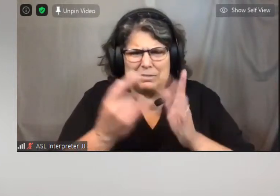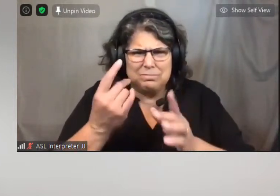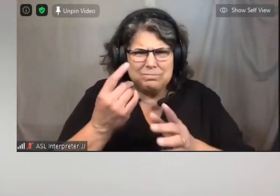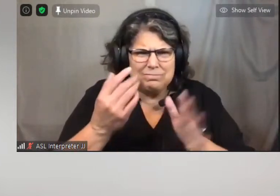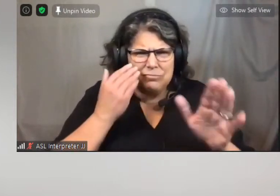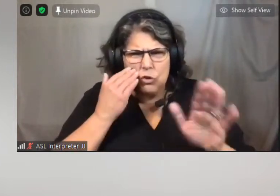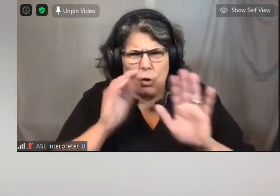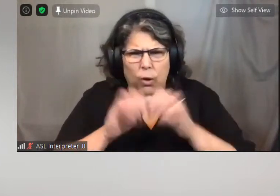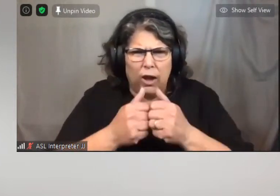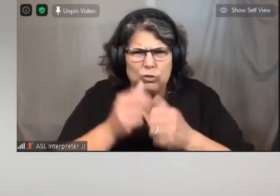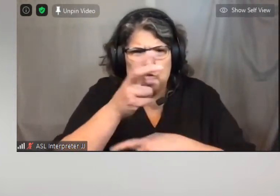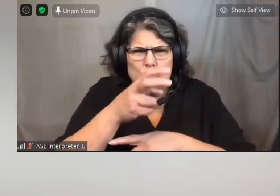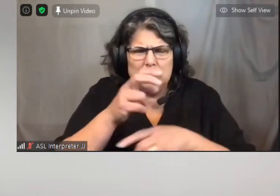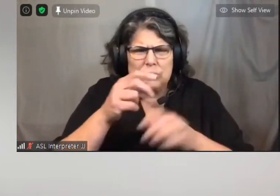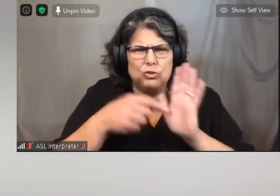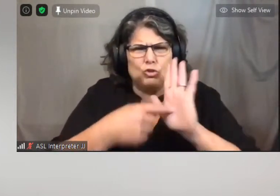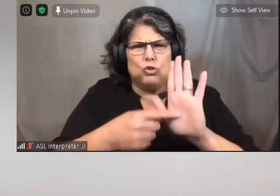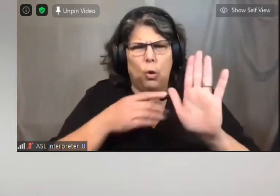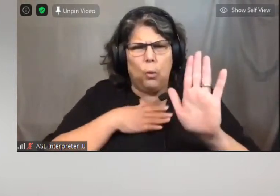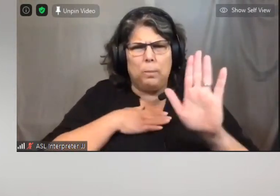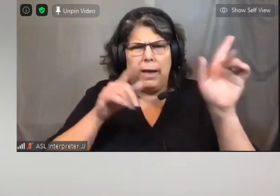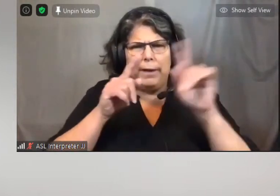me find that.